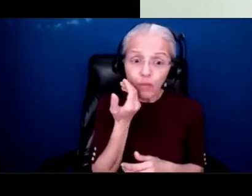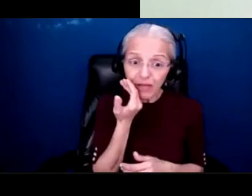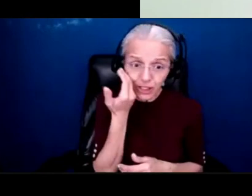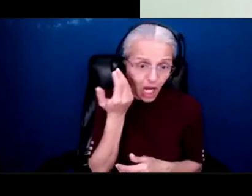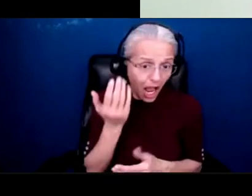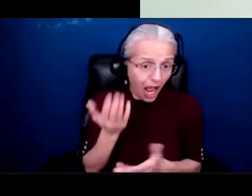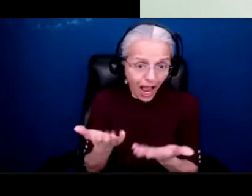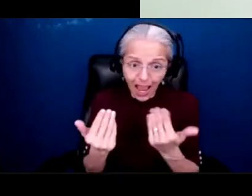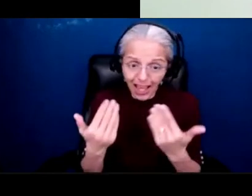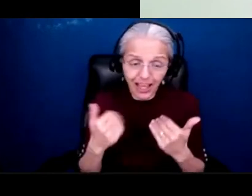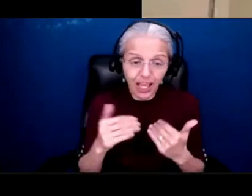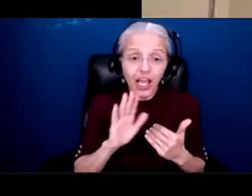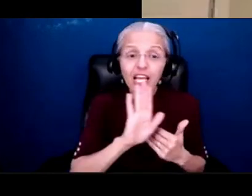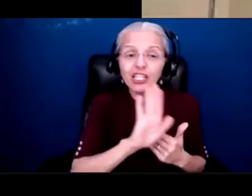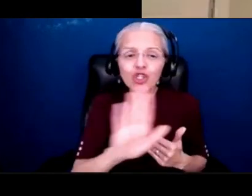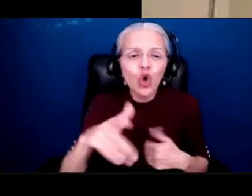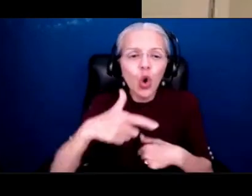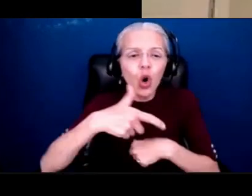Don't be shy. This is your time.